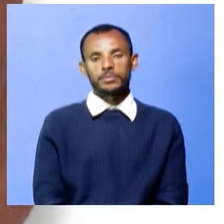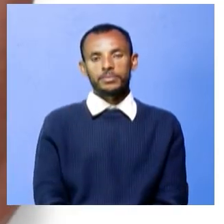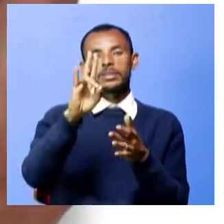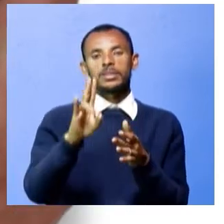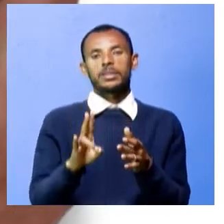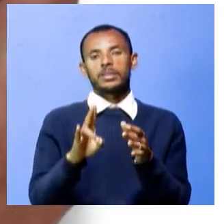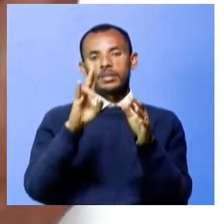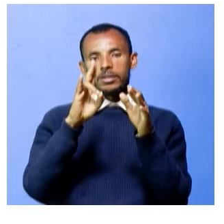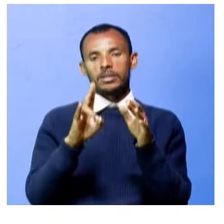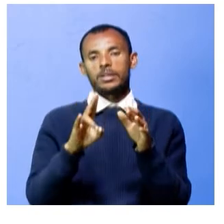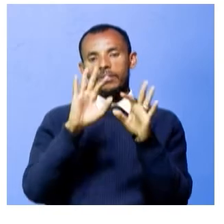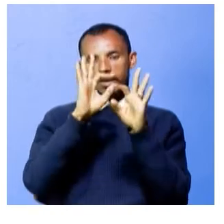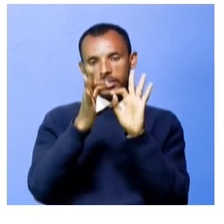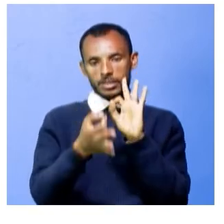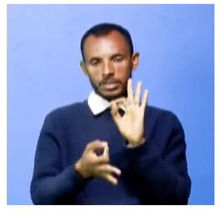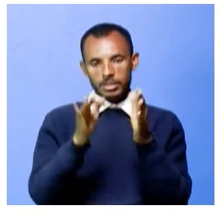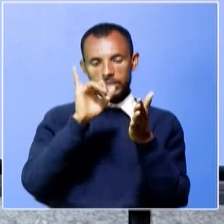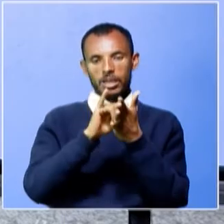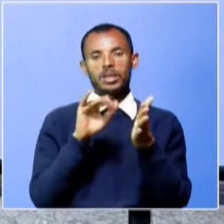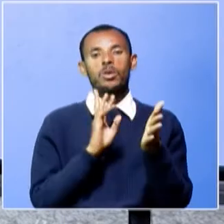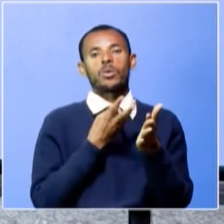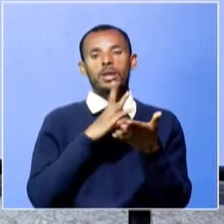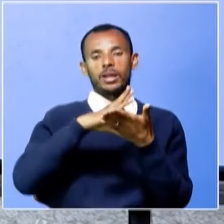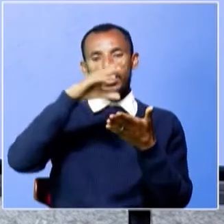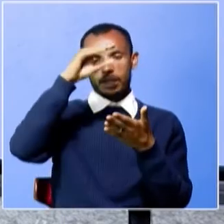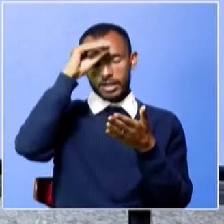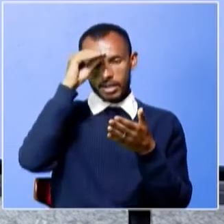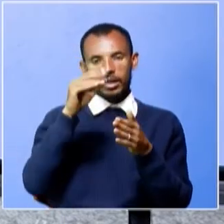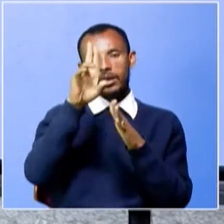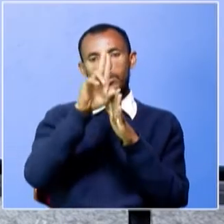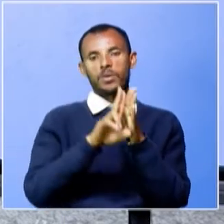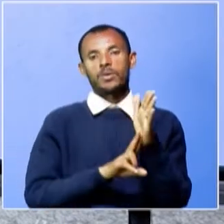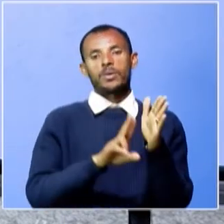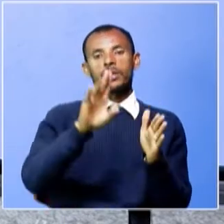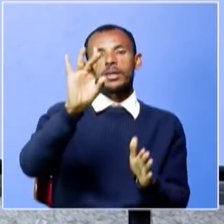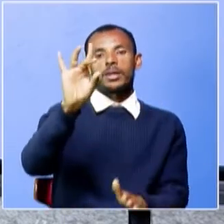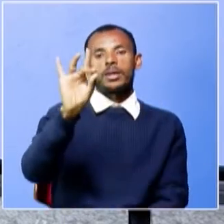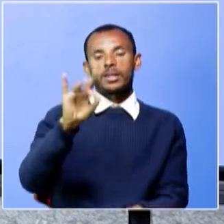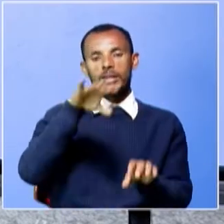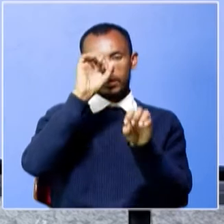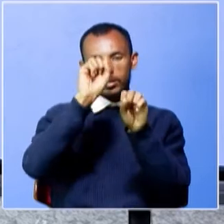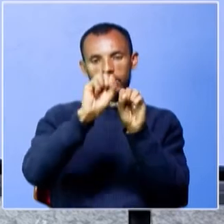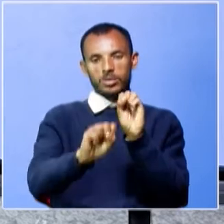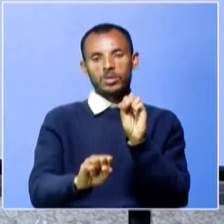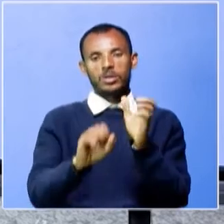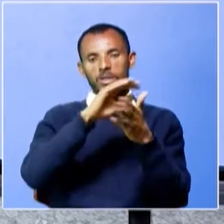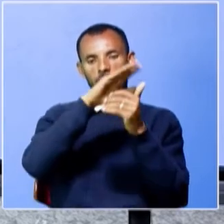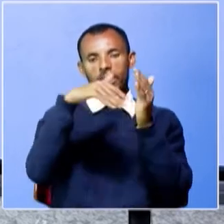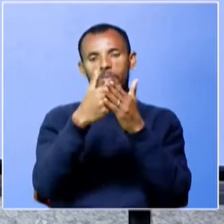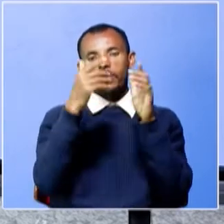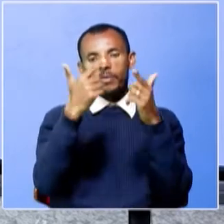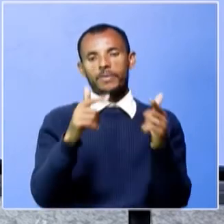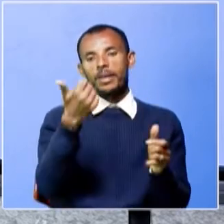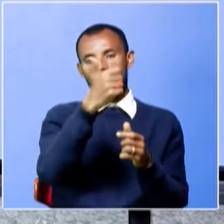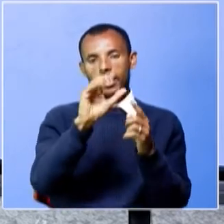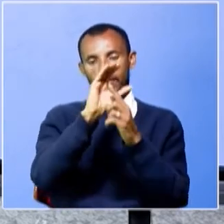Okay, this is the 7th definition that we have in unit 8. So generally, probability of